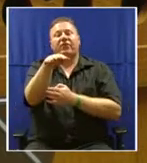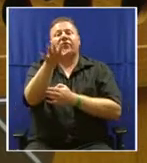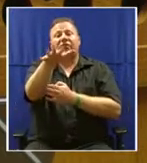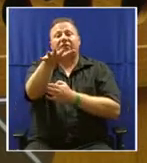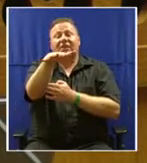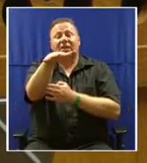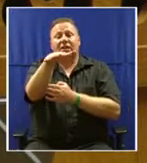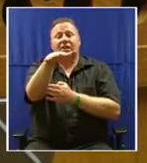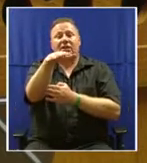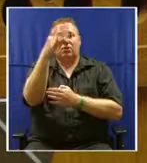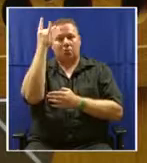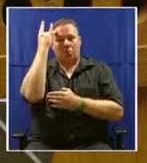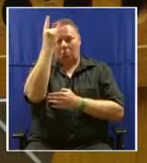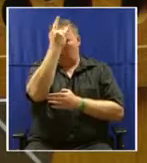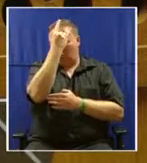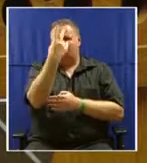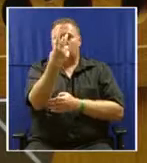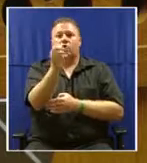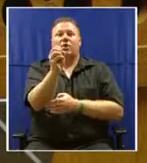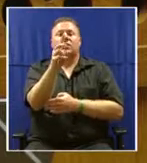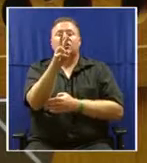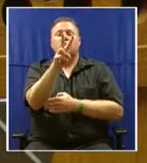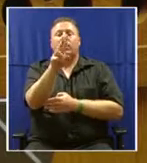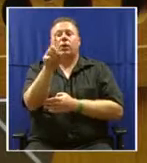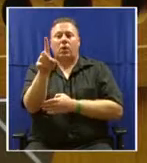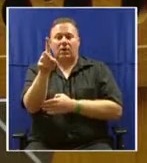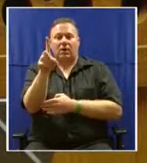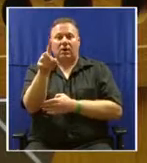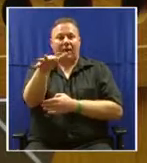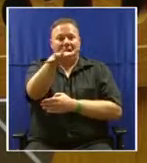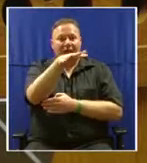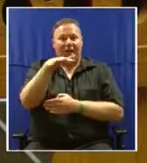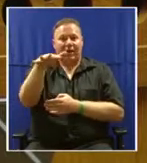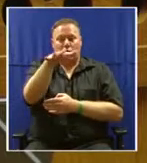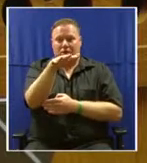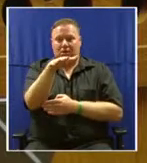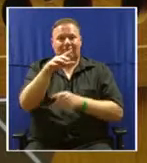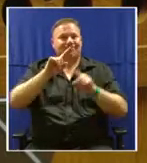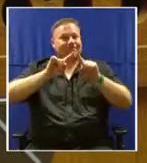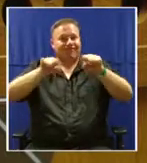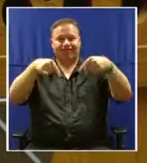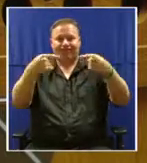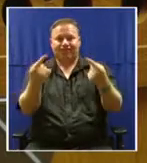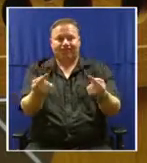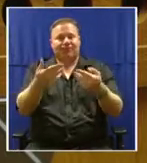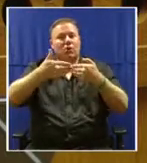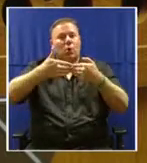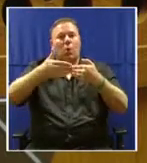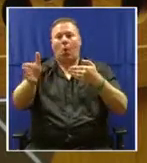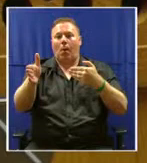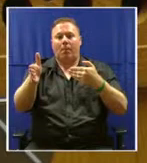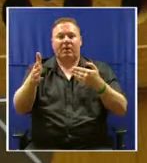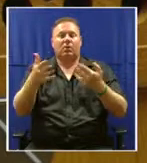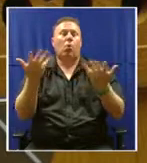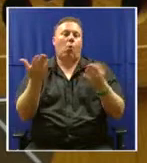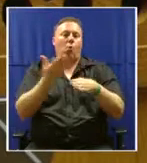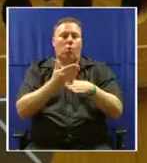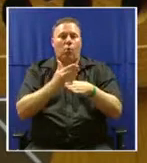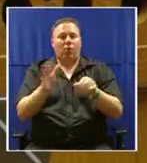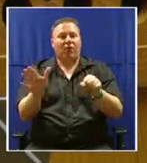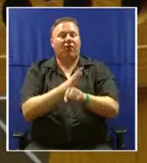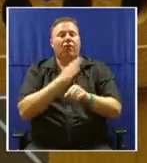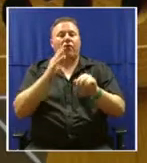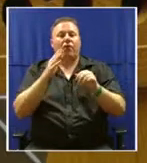2021, only for those sectors that have not been able to open or to operate.